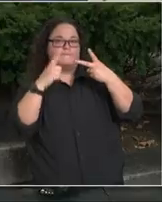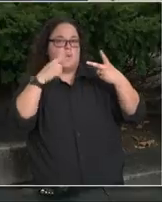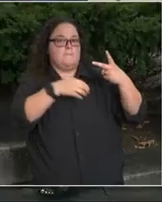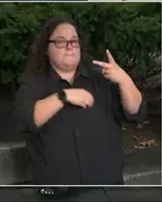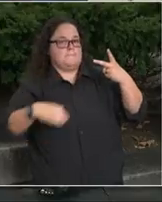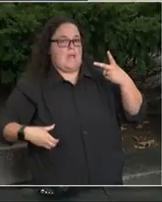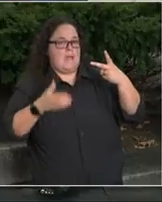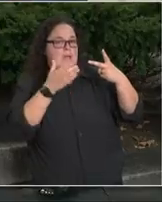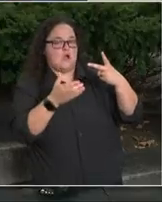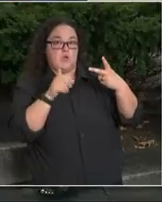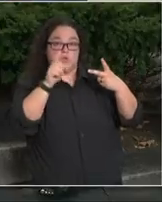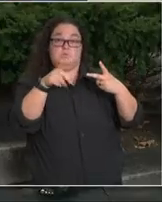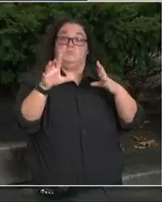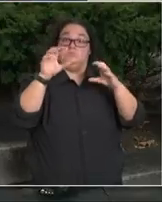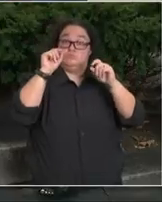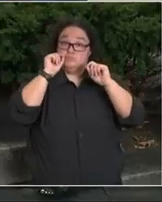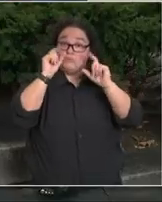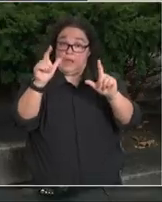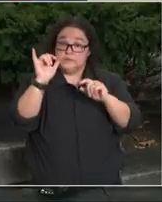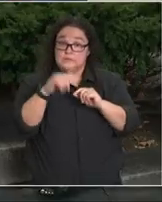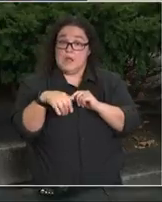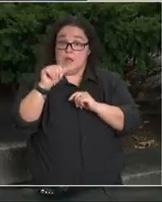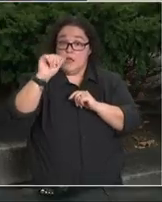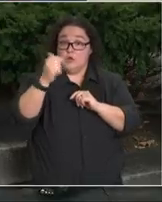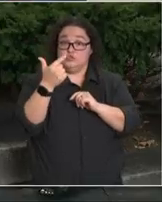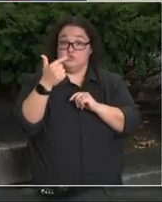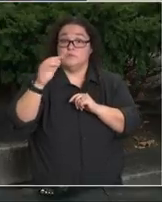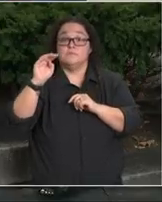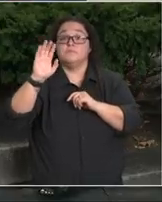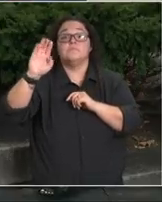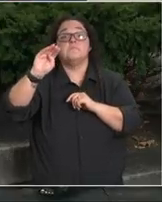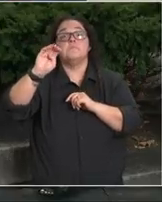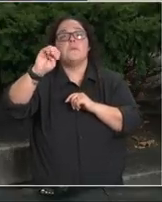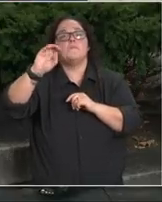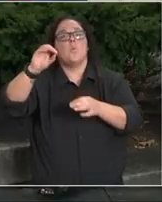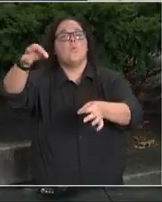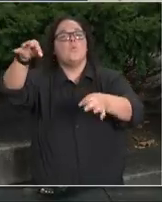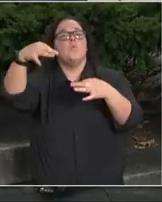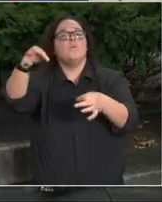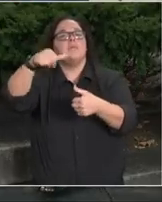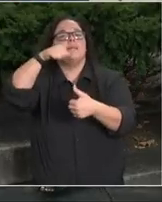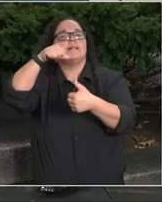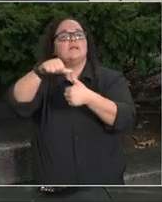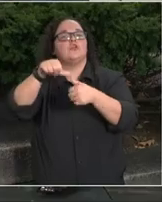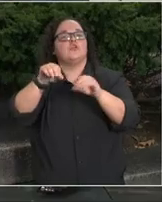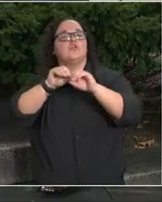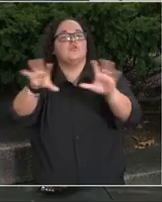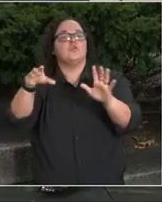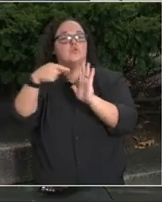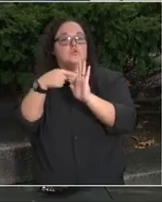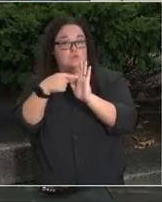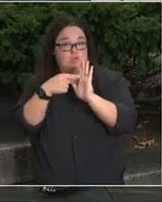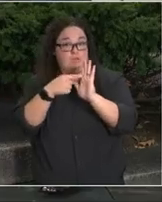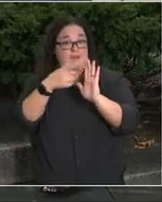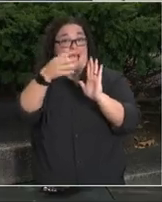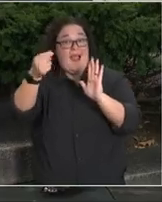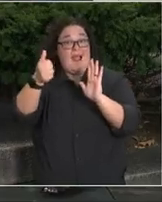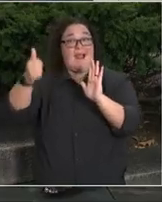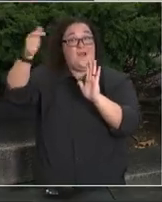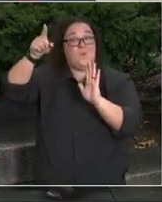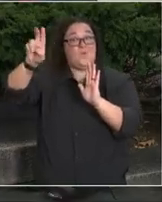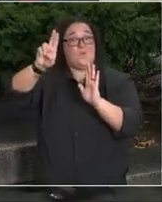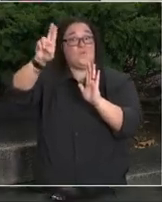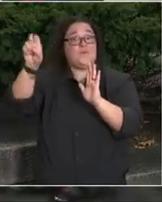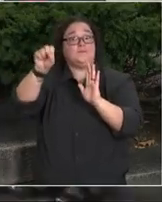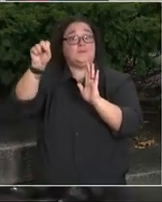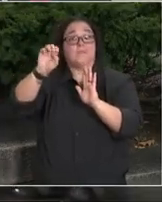Attorney General's memo and executive order last night, given the sort of what appeared to be cooperation between federal and